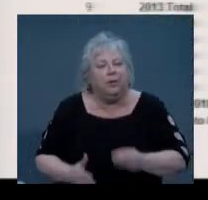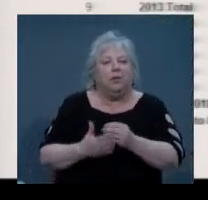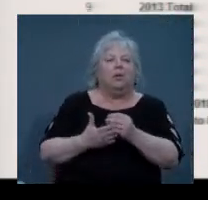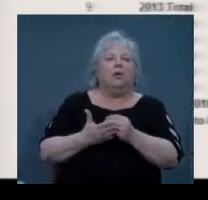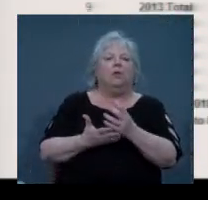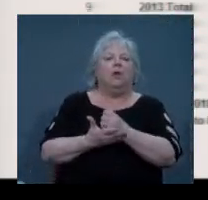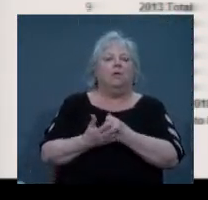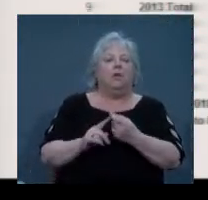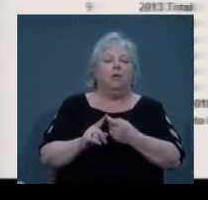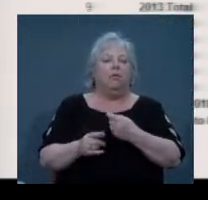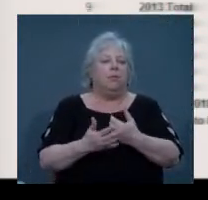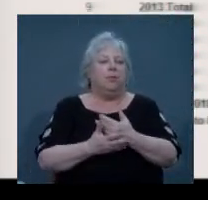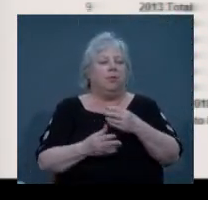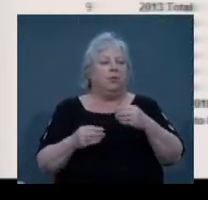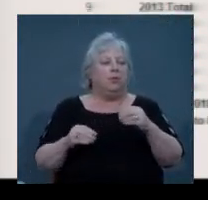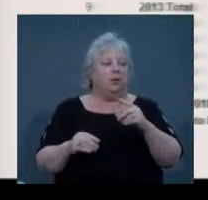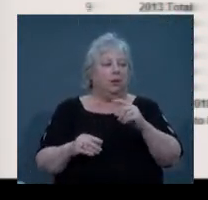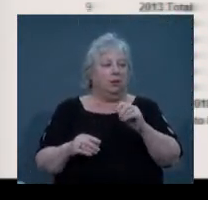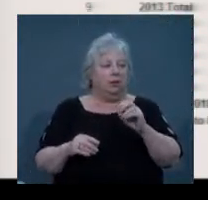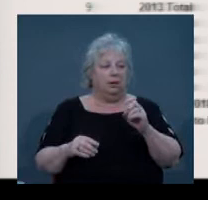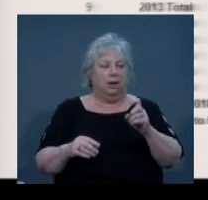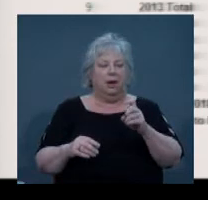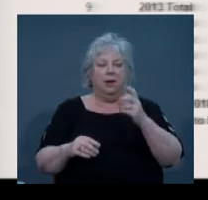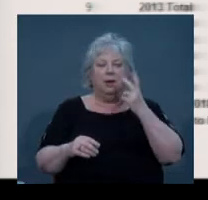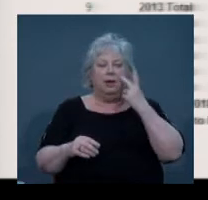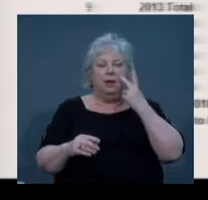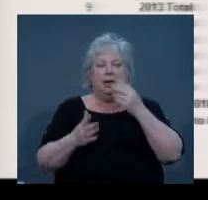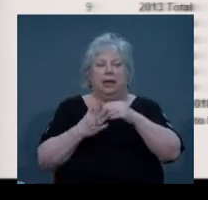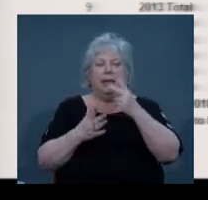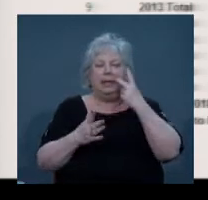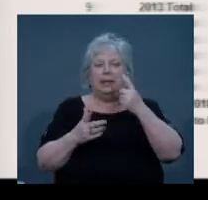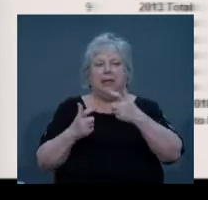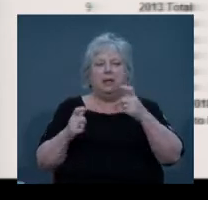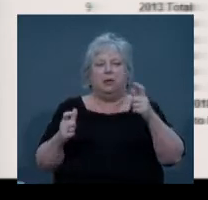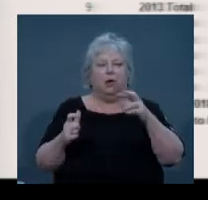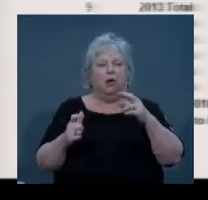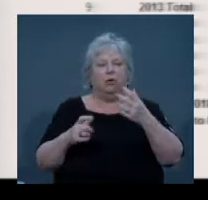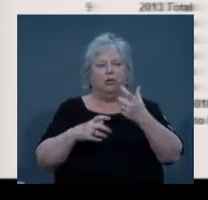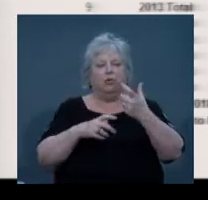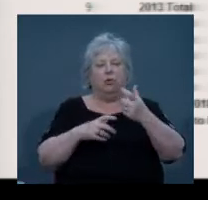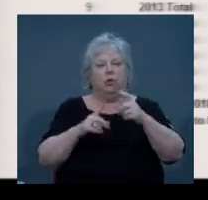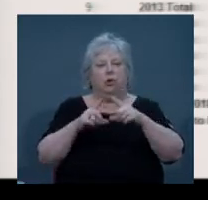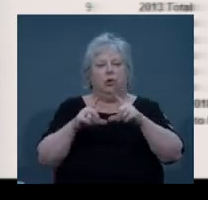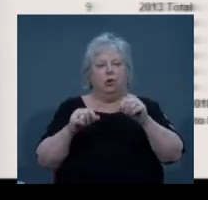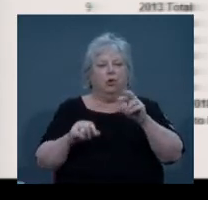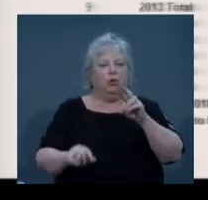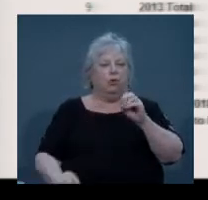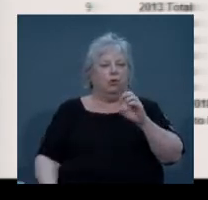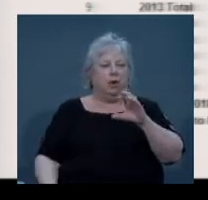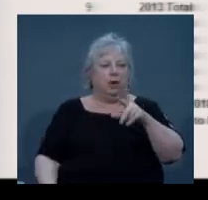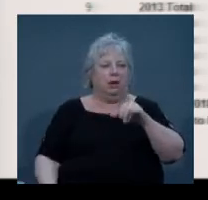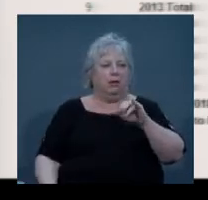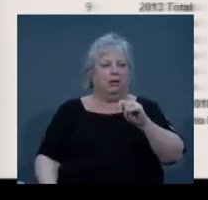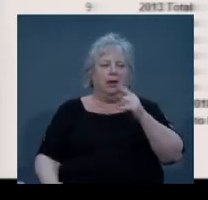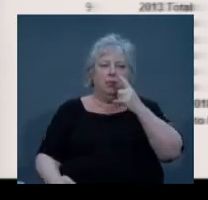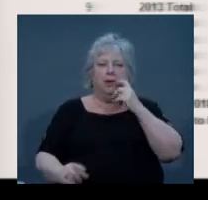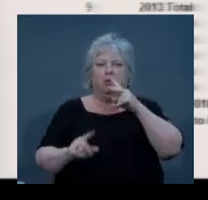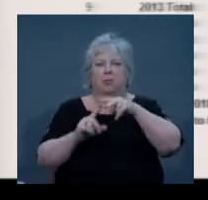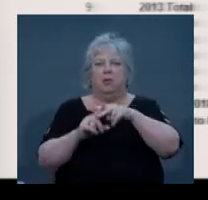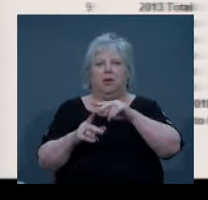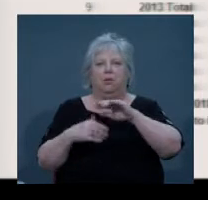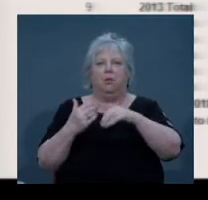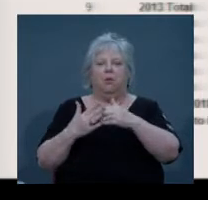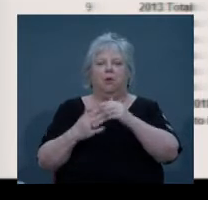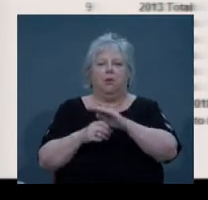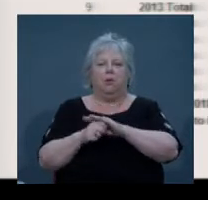same large receipt because, of course, it applies to all of the local tax. In this